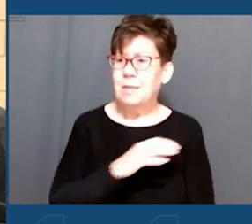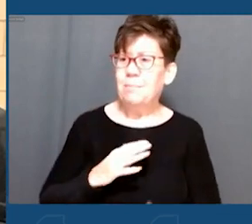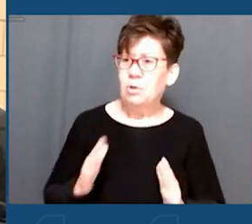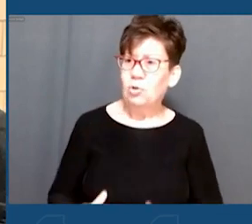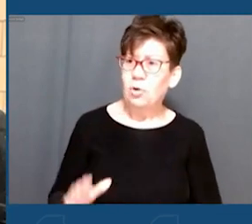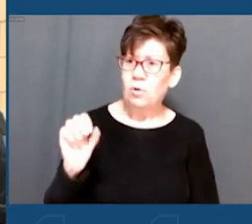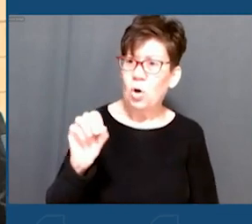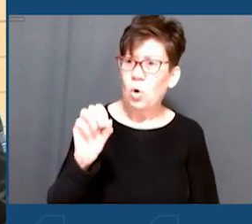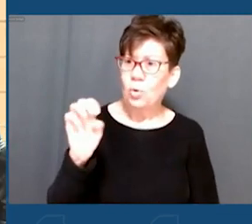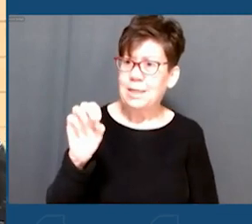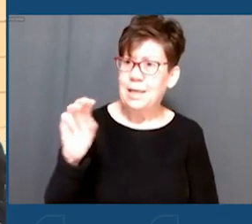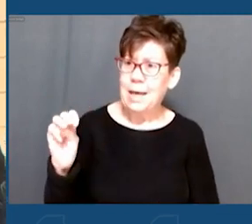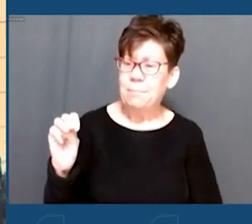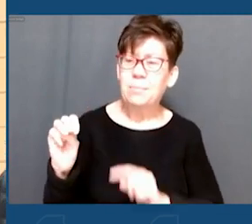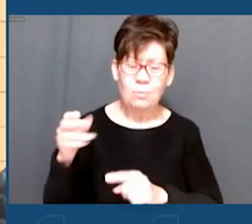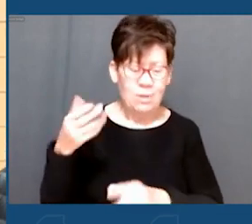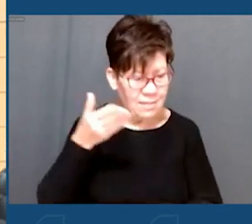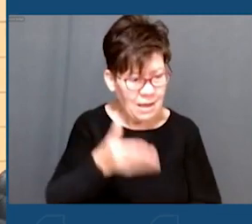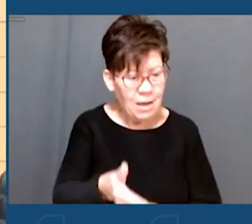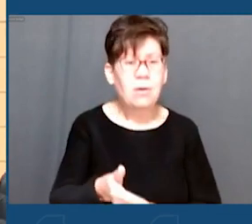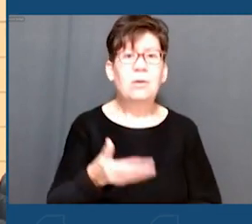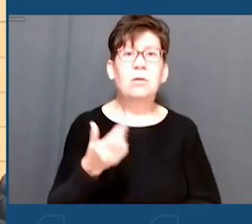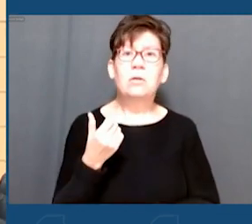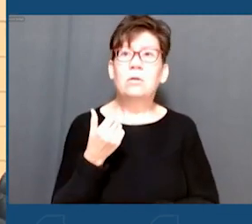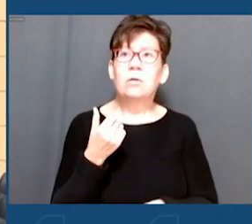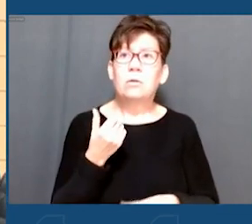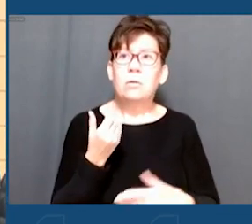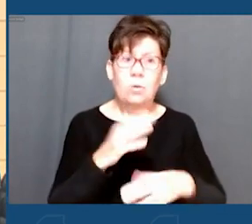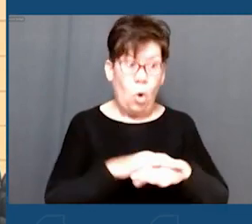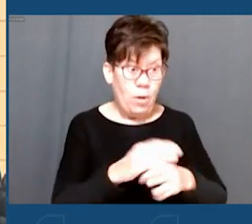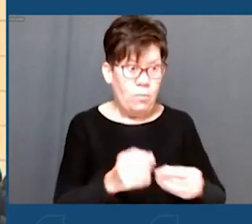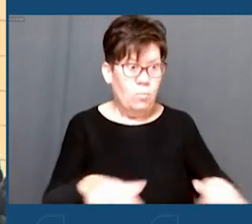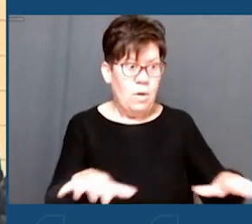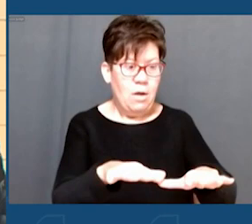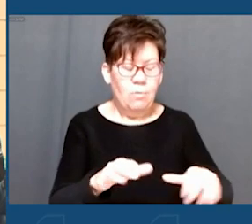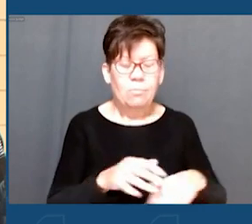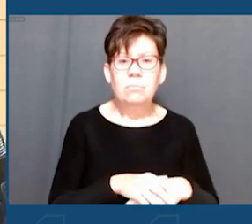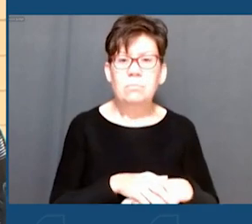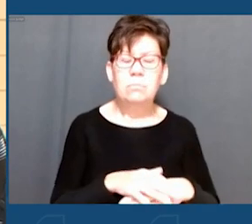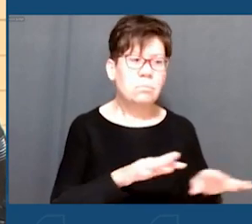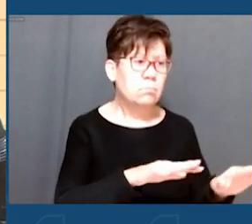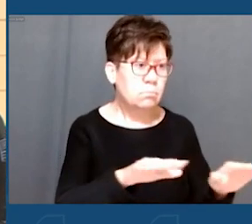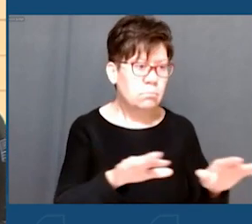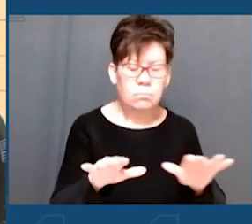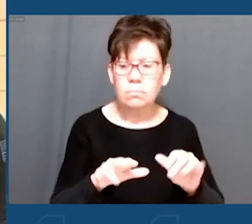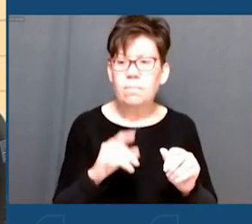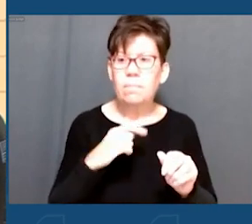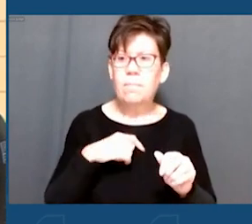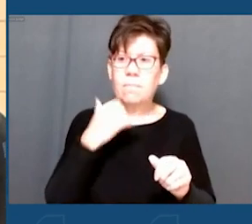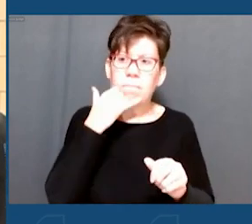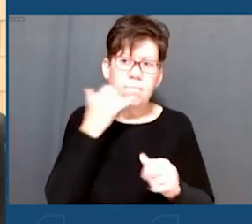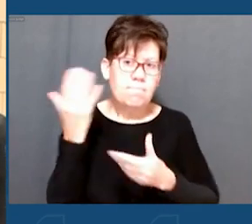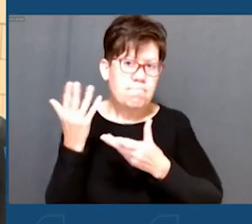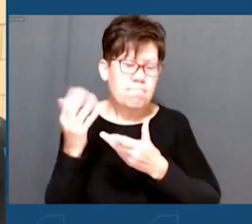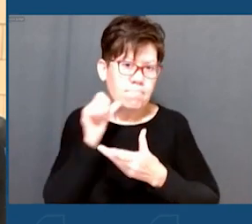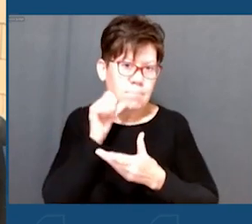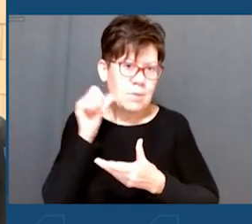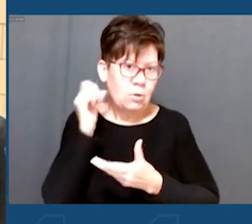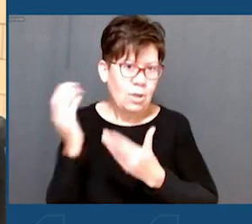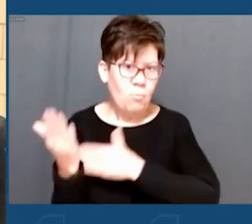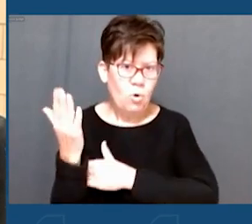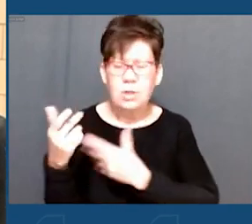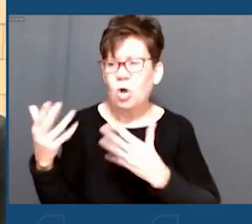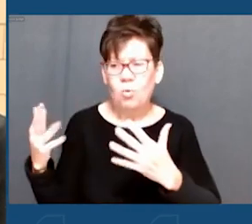ground yesterday. We were on the phone early yesterday morning. He's done several briefings